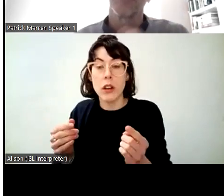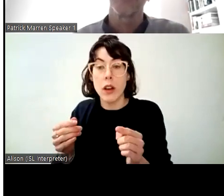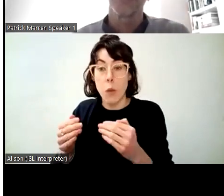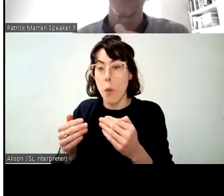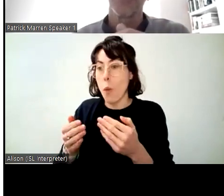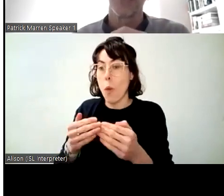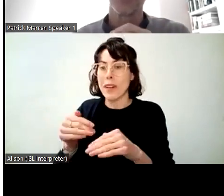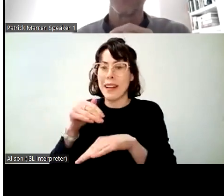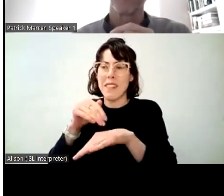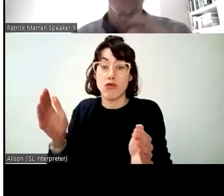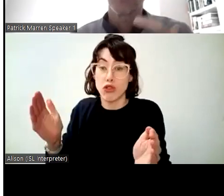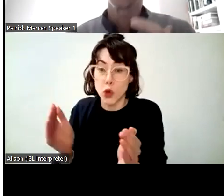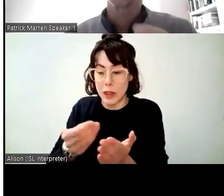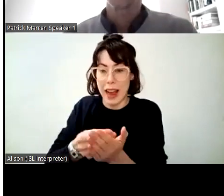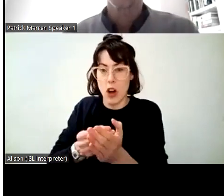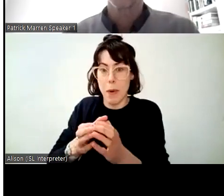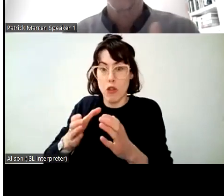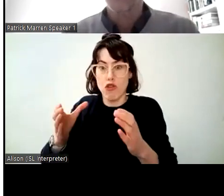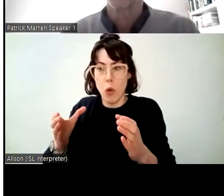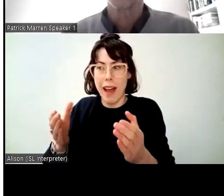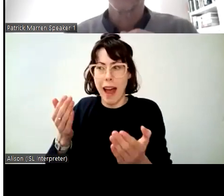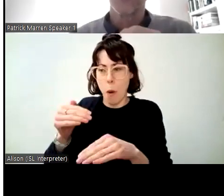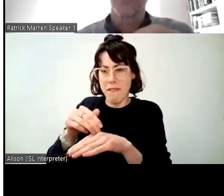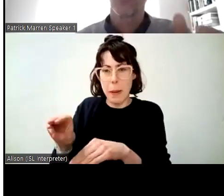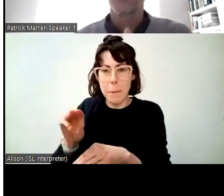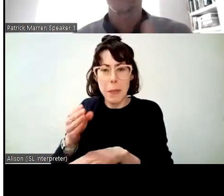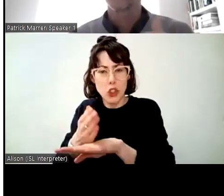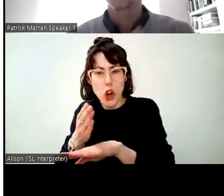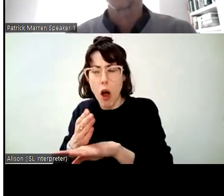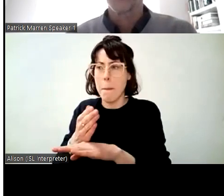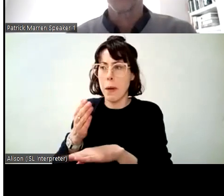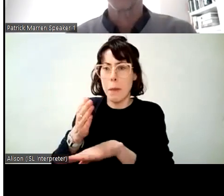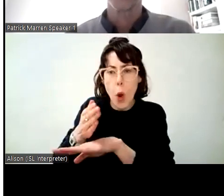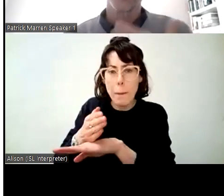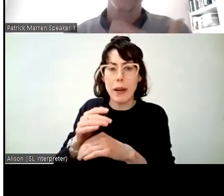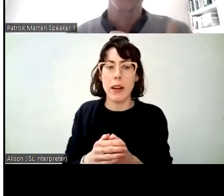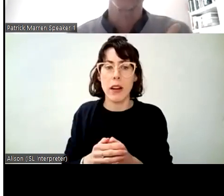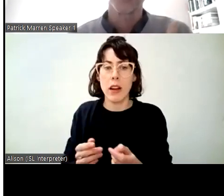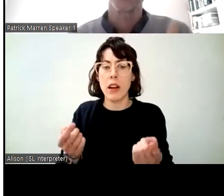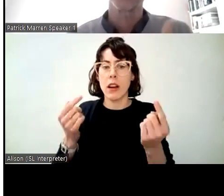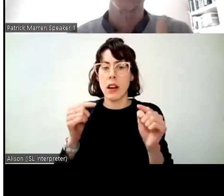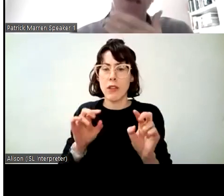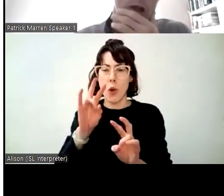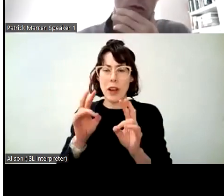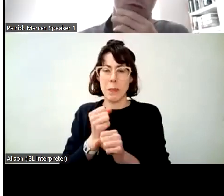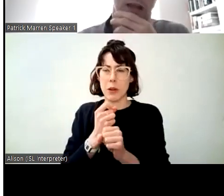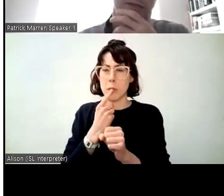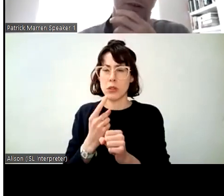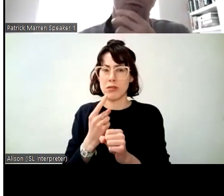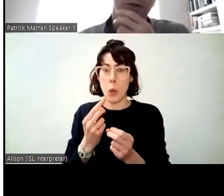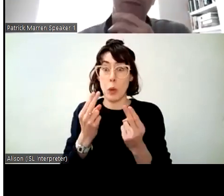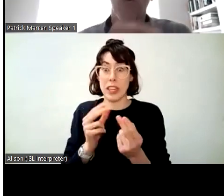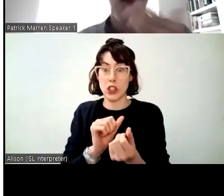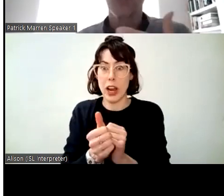of employment and income generation. We've got contestation around the equity issues, which countries should change and how much change should